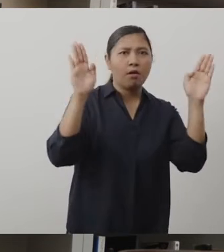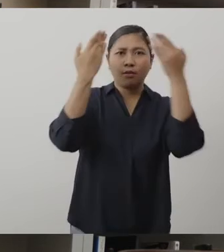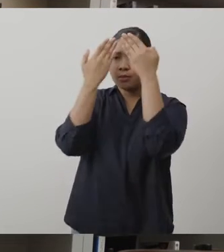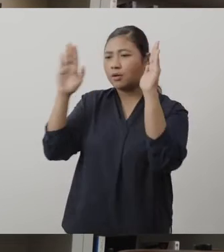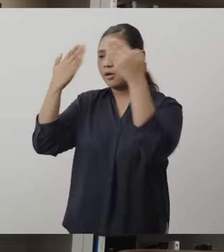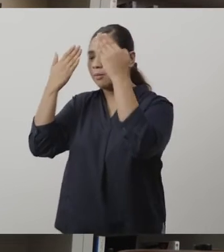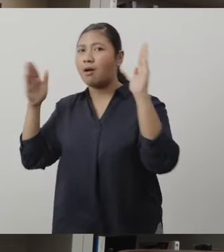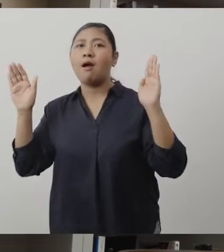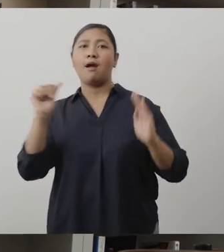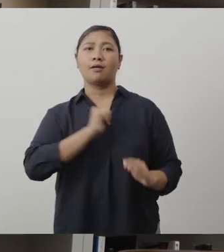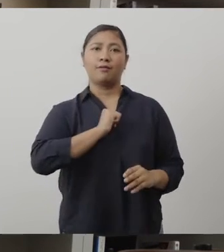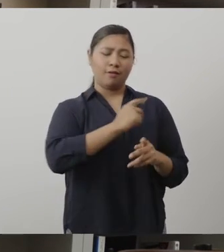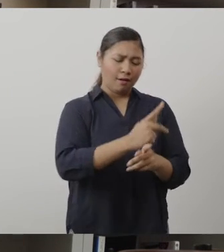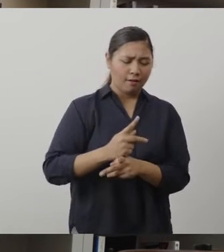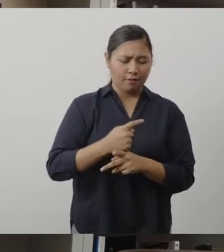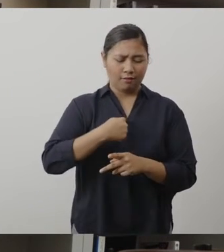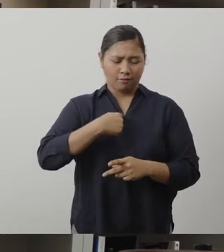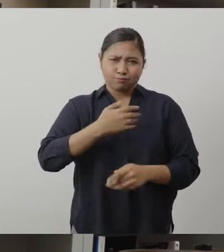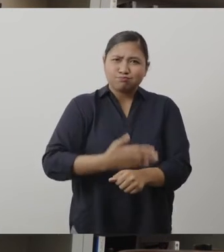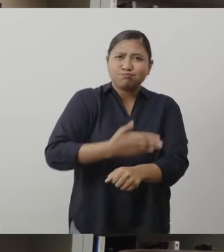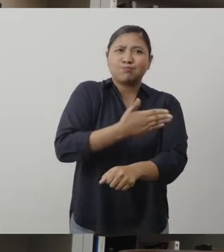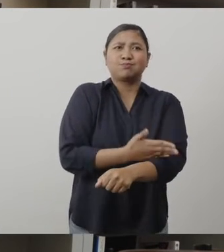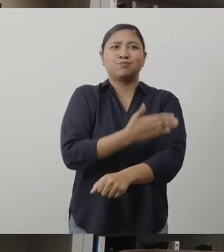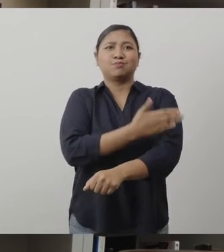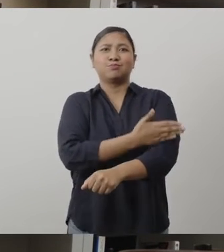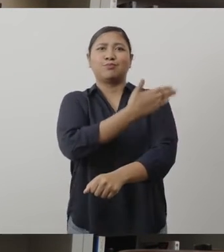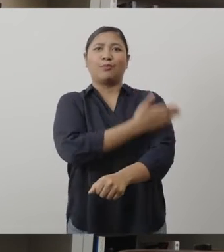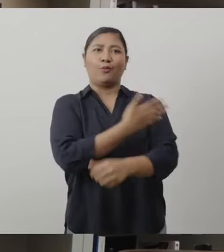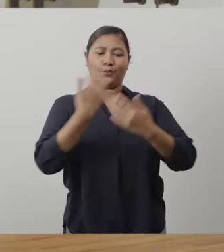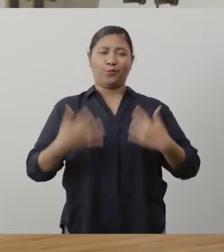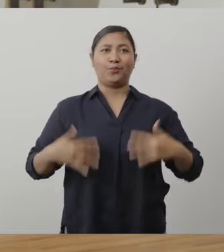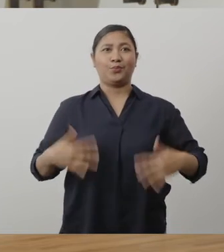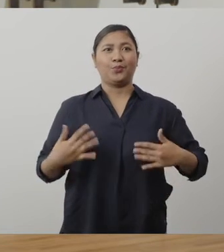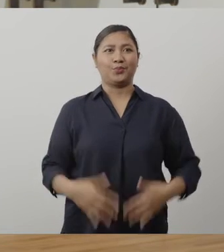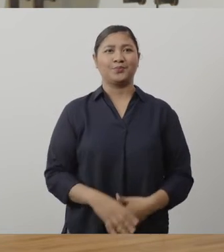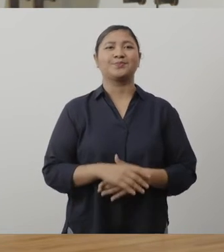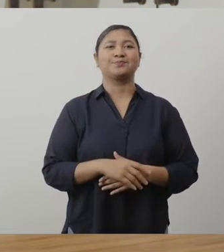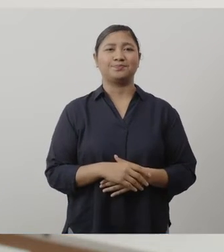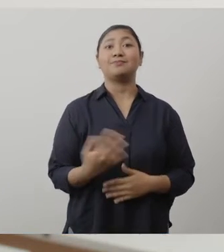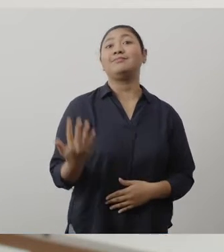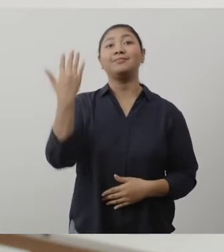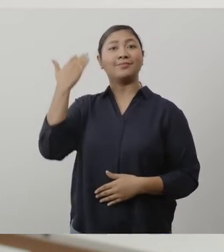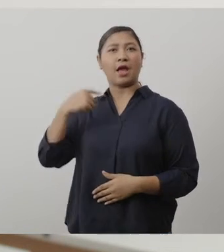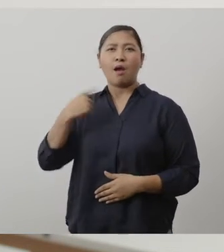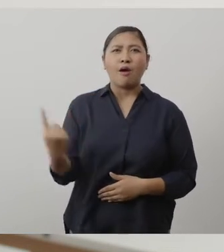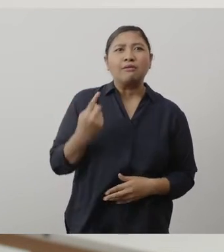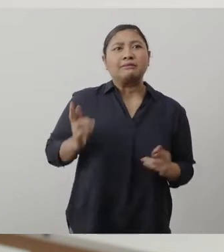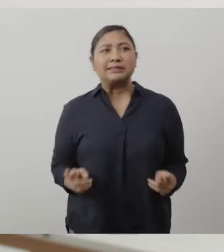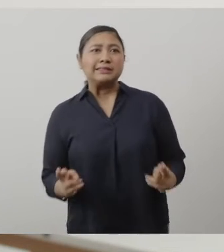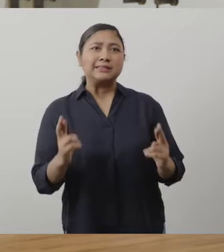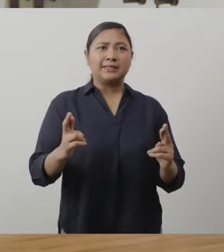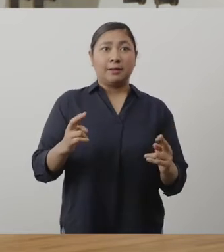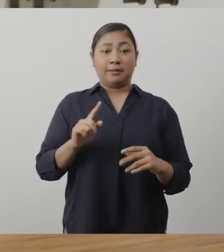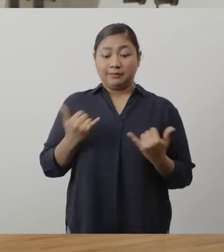in mindful awareness, as well as the ability to experience self-compassion. This program helps me to slow